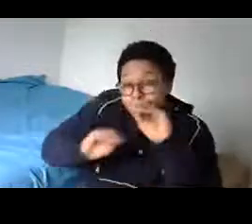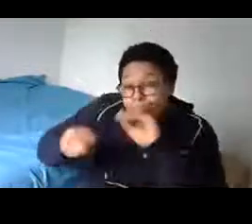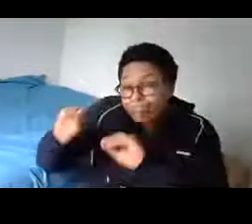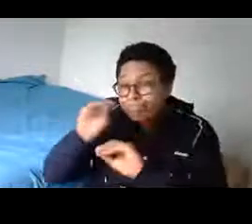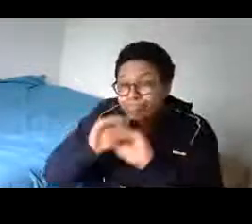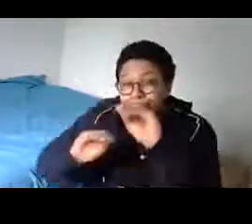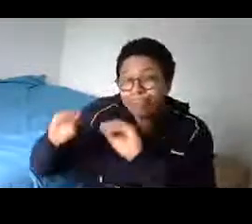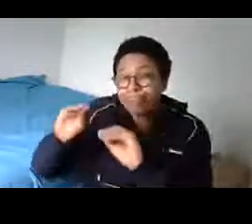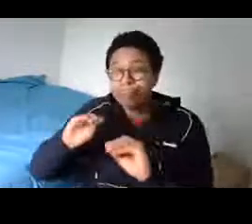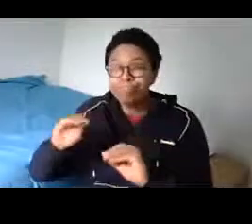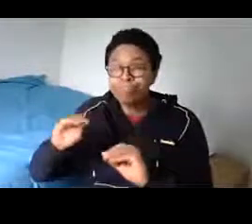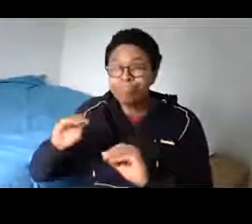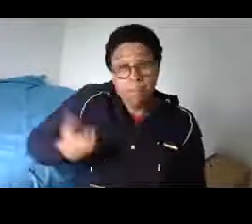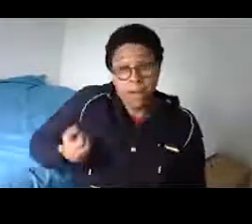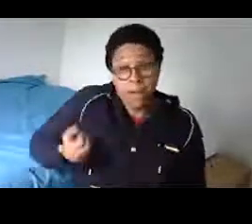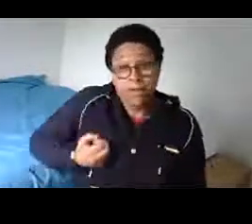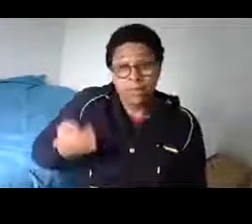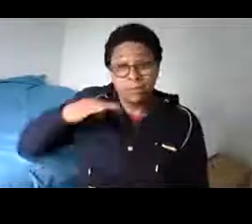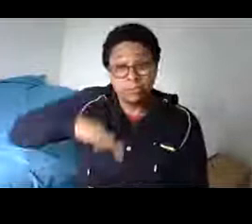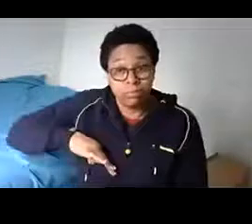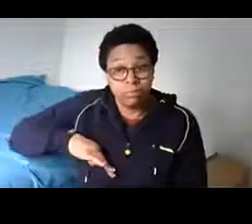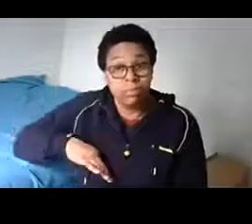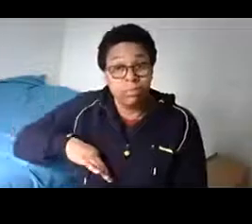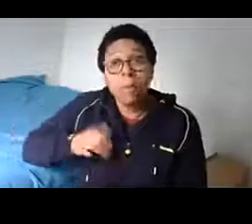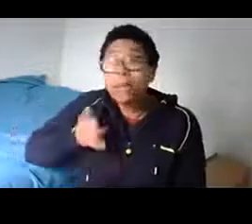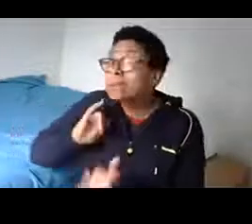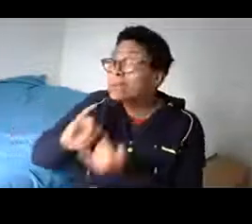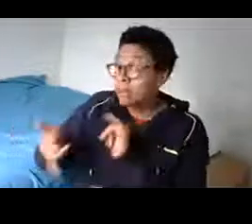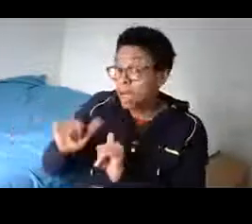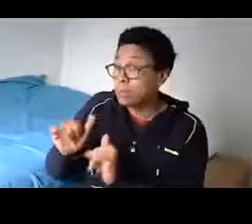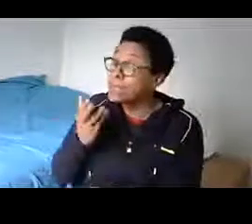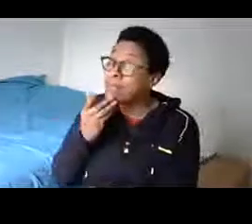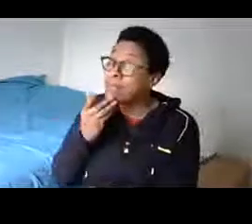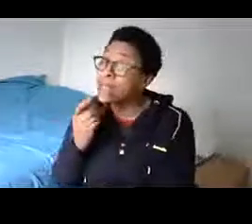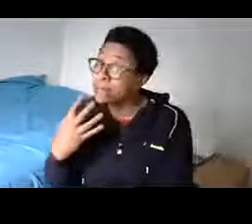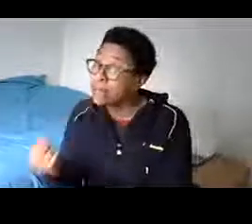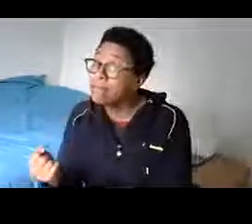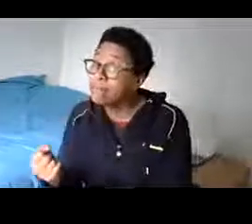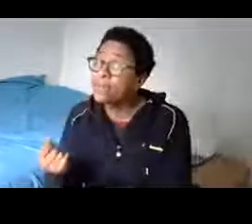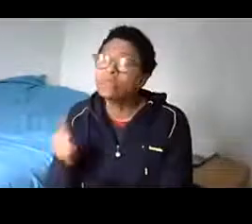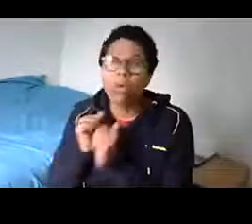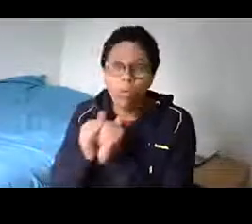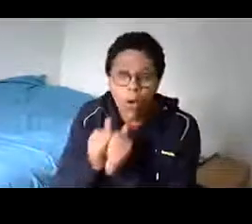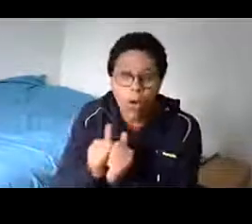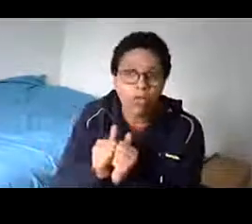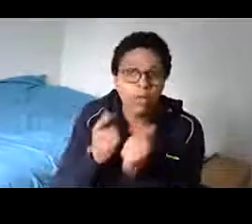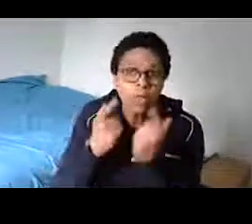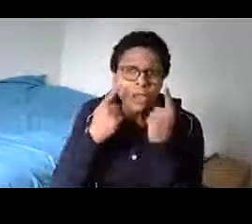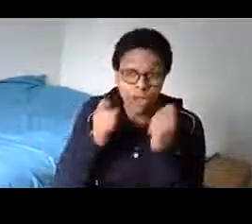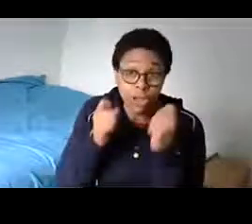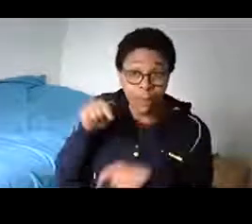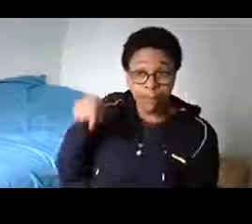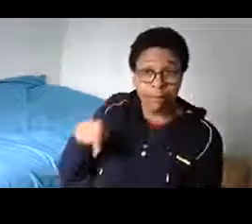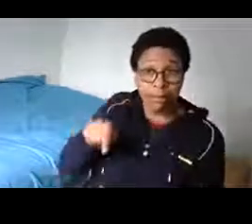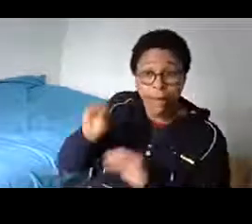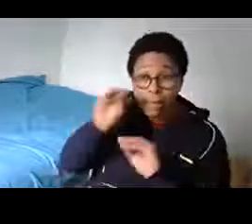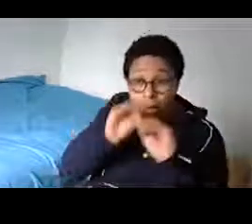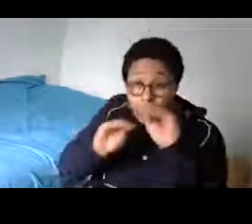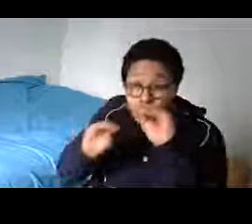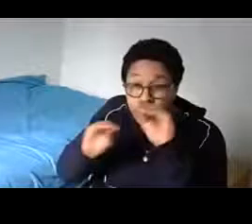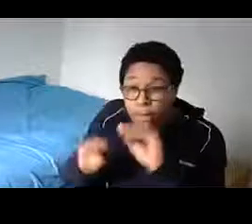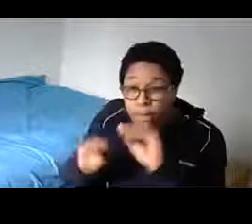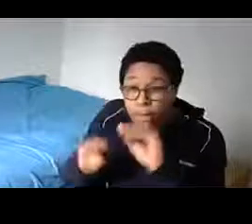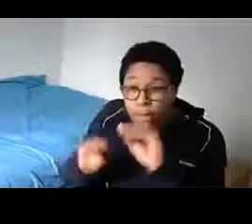sure that is correct. And secondly, if you still feel like you really don't have enough